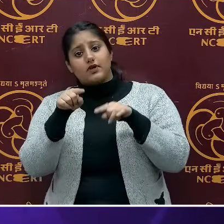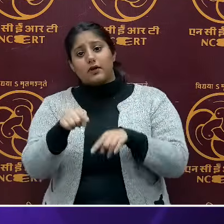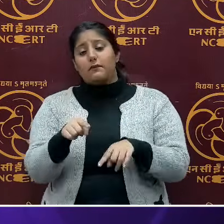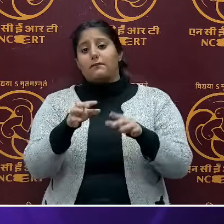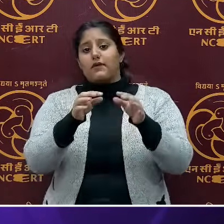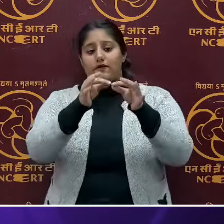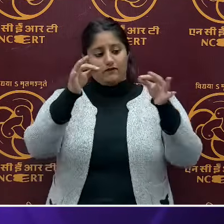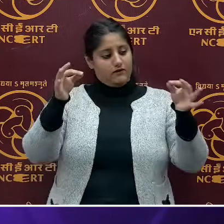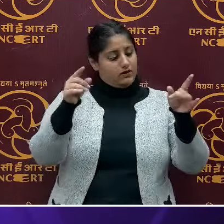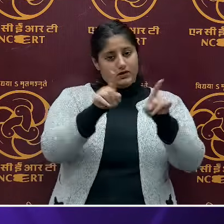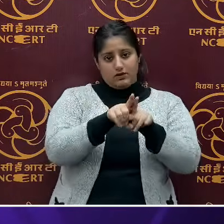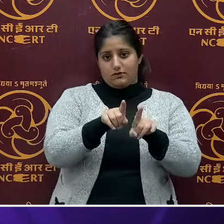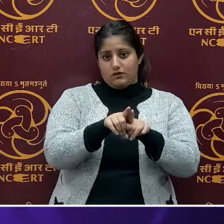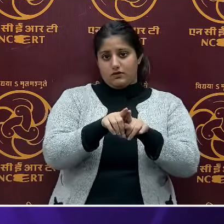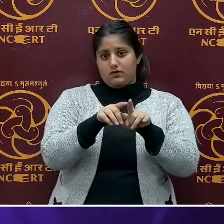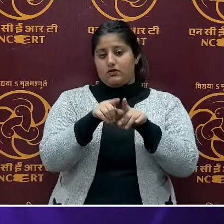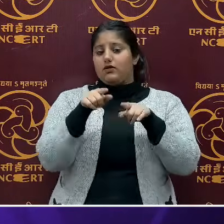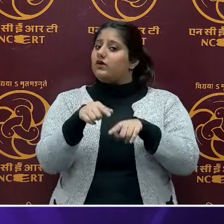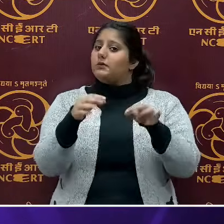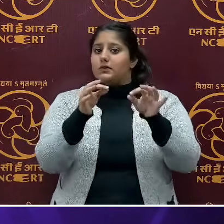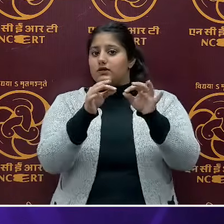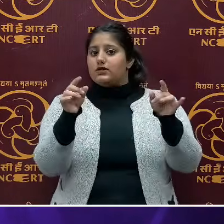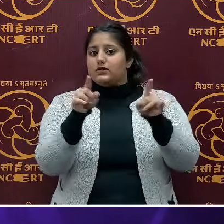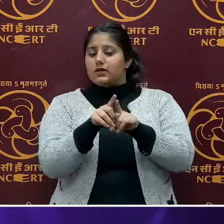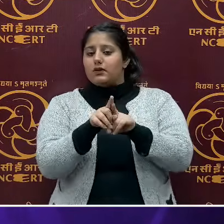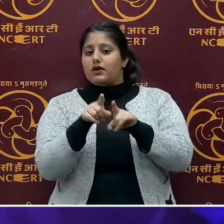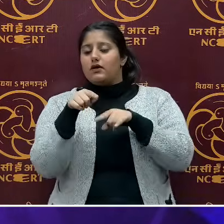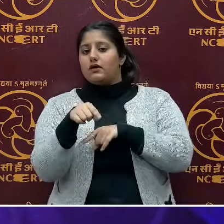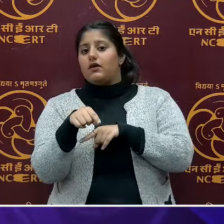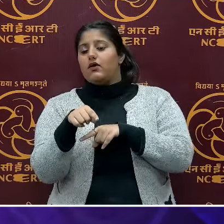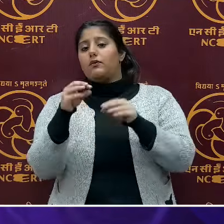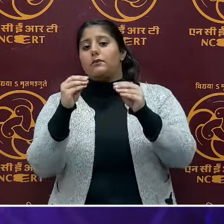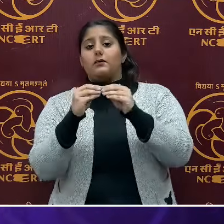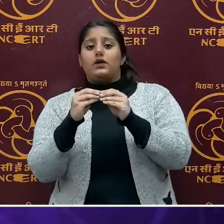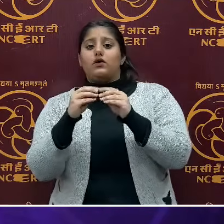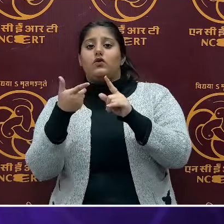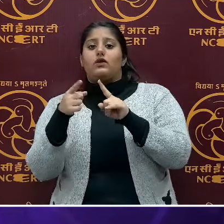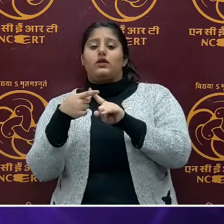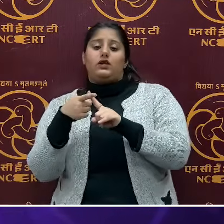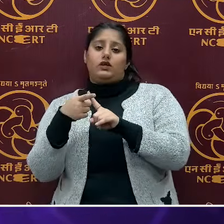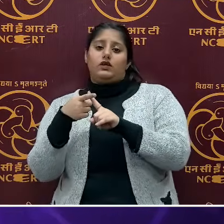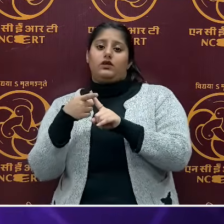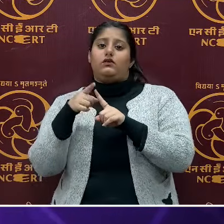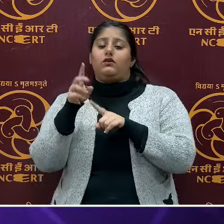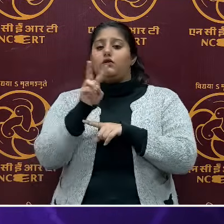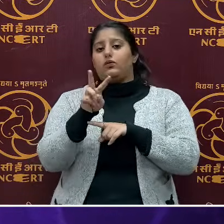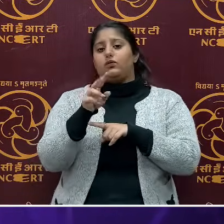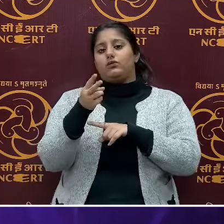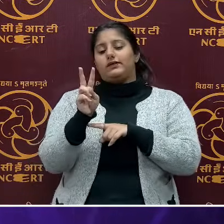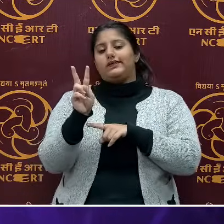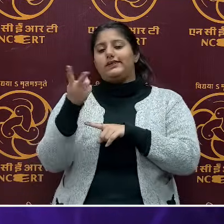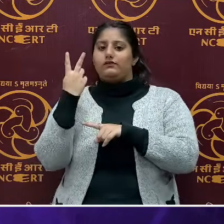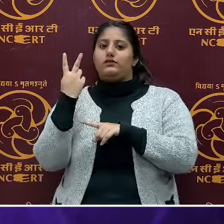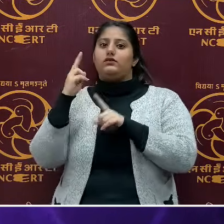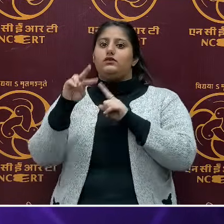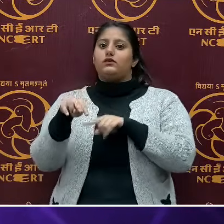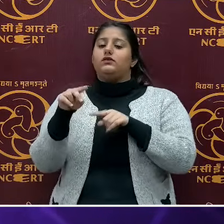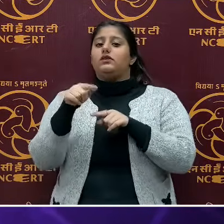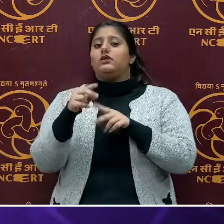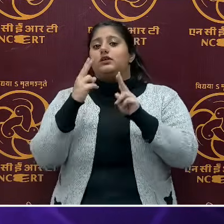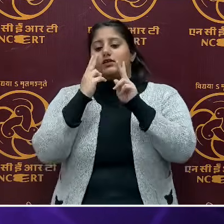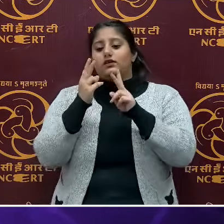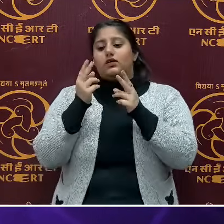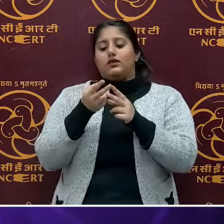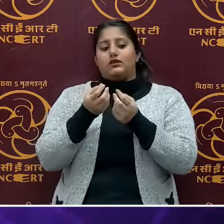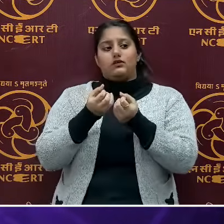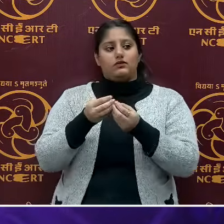width. Width is also same. Okay. Now, B and E1 are different. Yes. Because they look